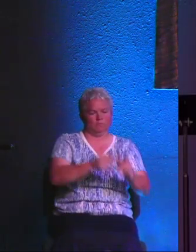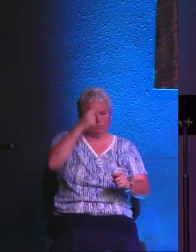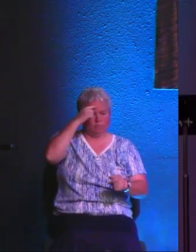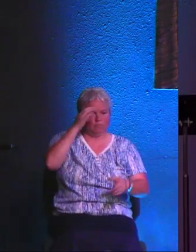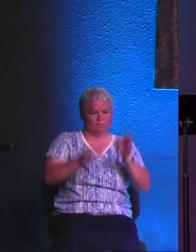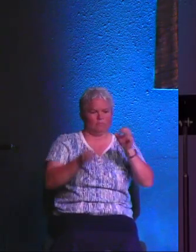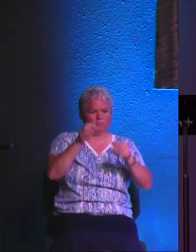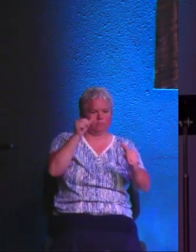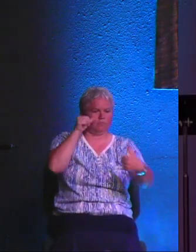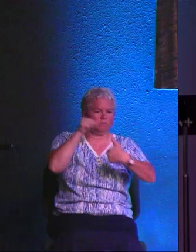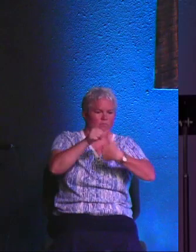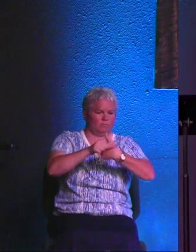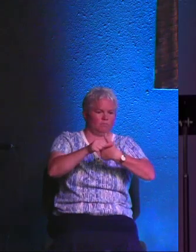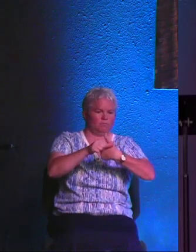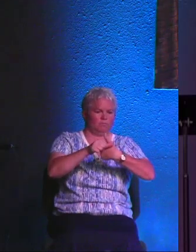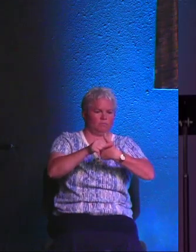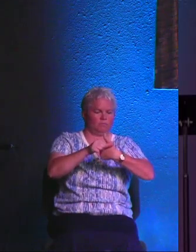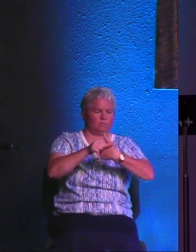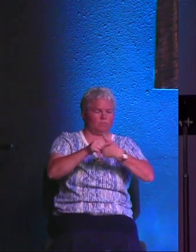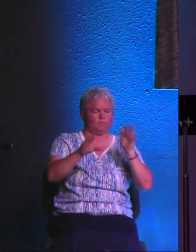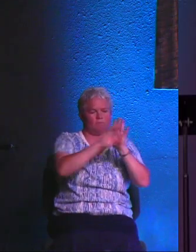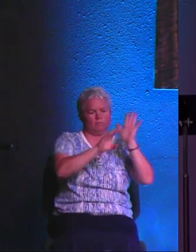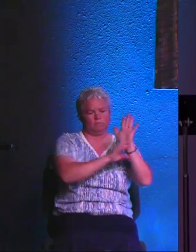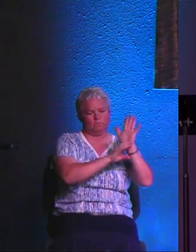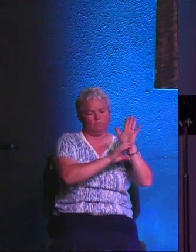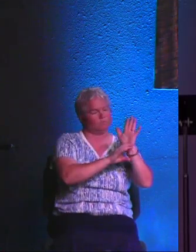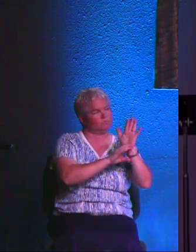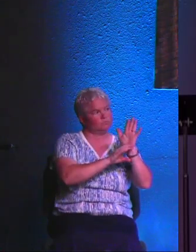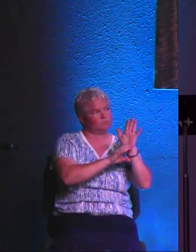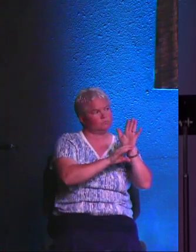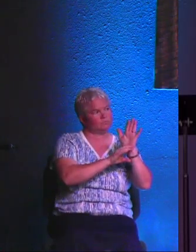and remember to obey his precepts.